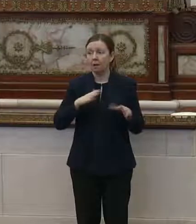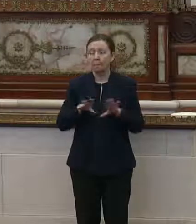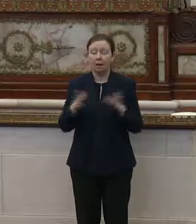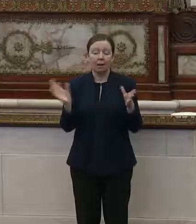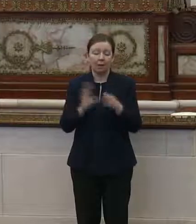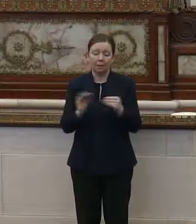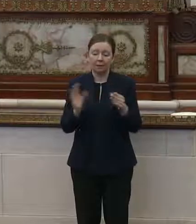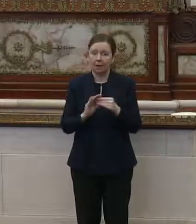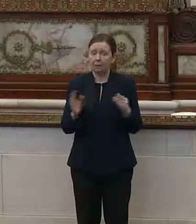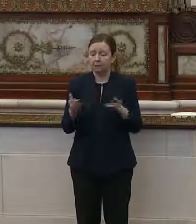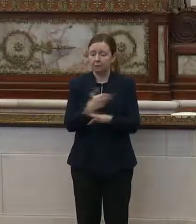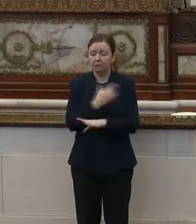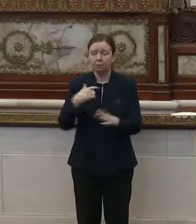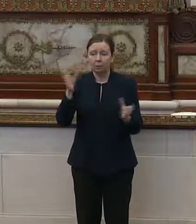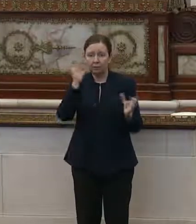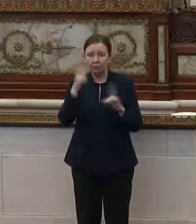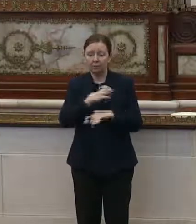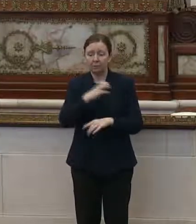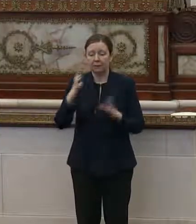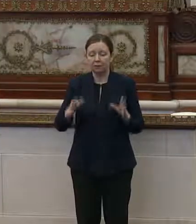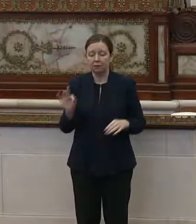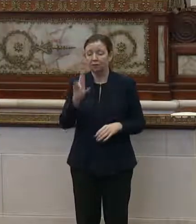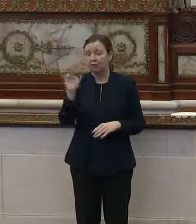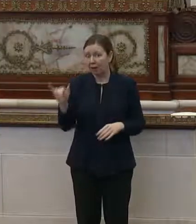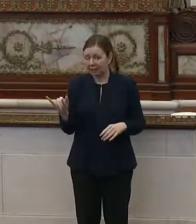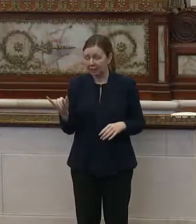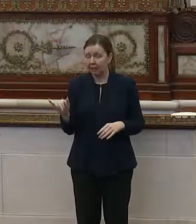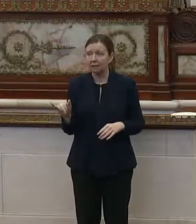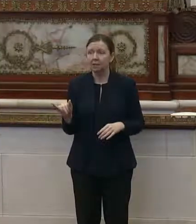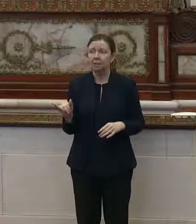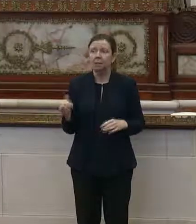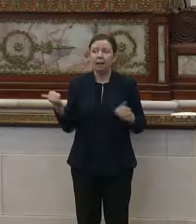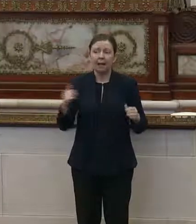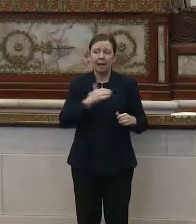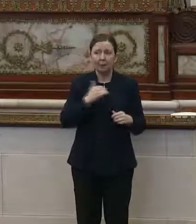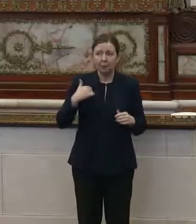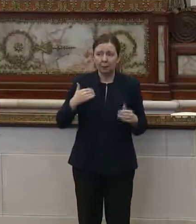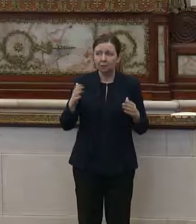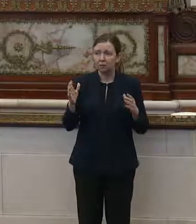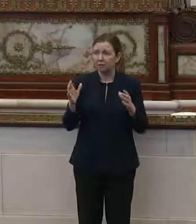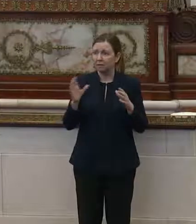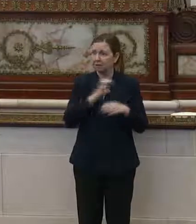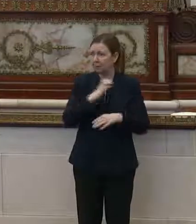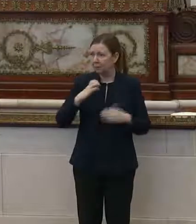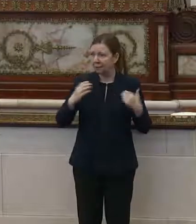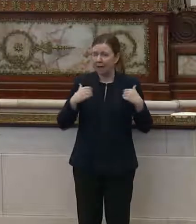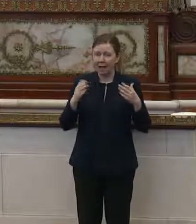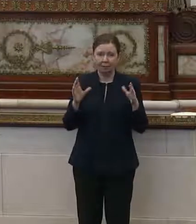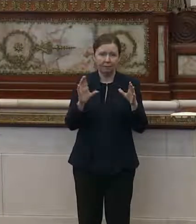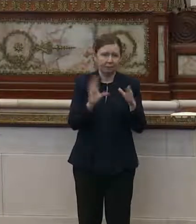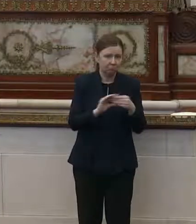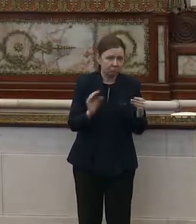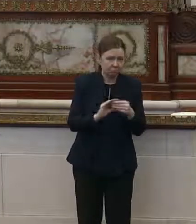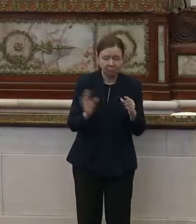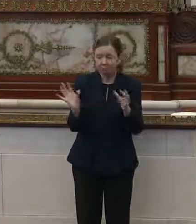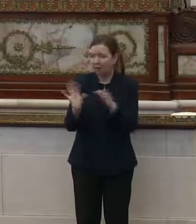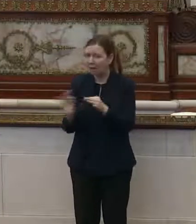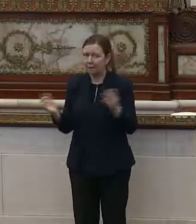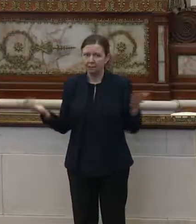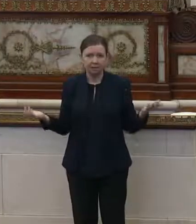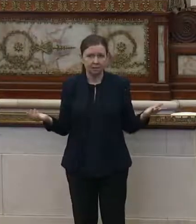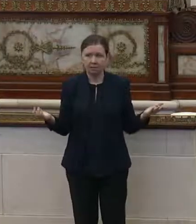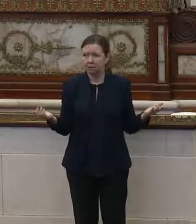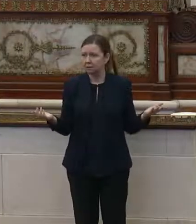I wanted to, before we hear from Commissioner Farley, if any of the members of the committee had an opening comment or statement. I